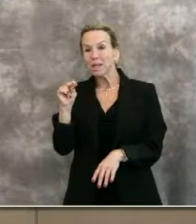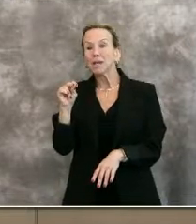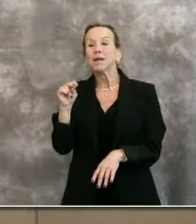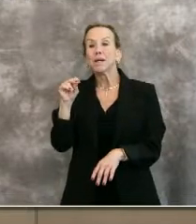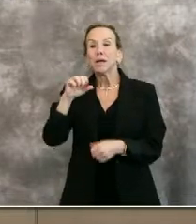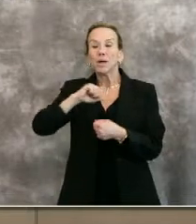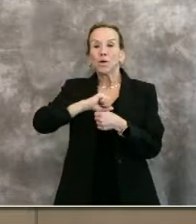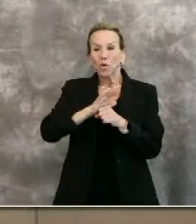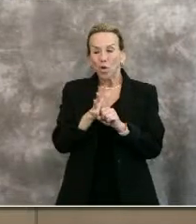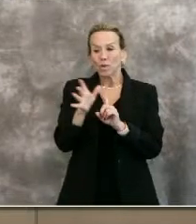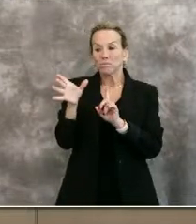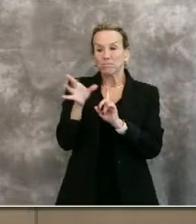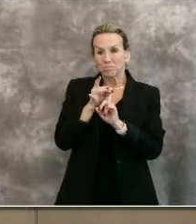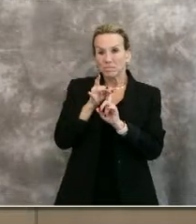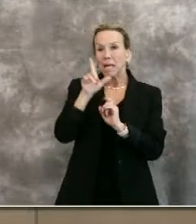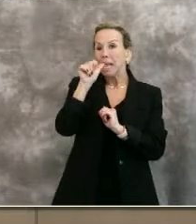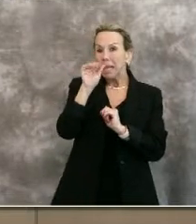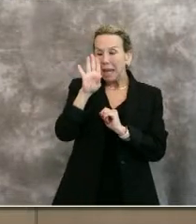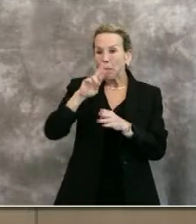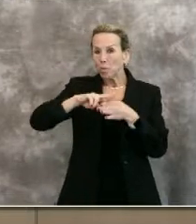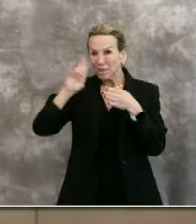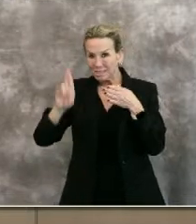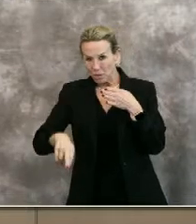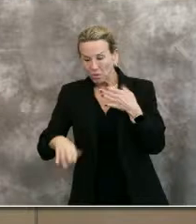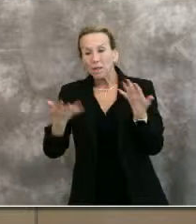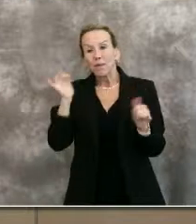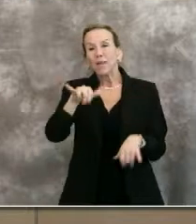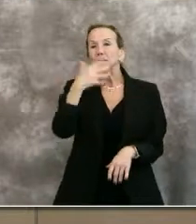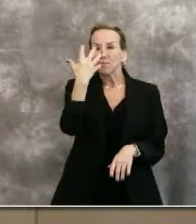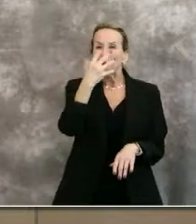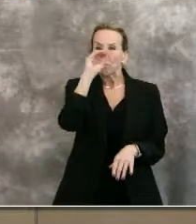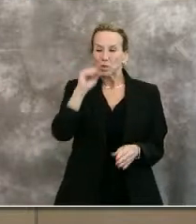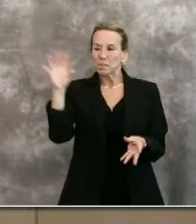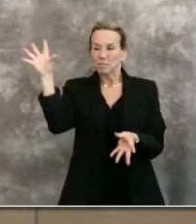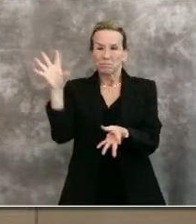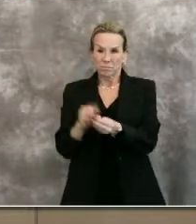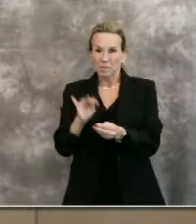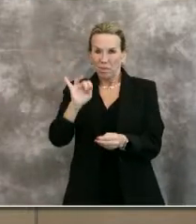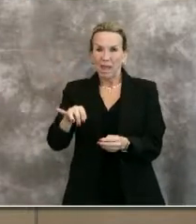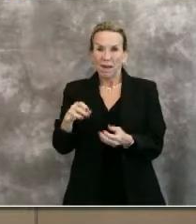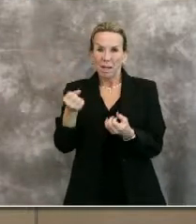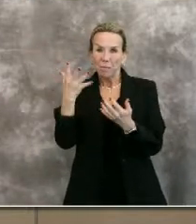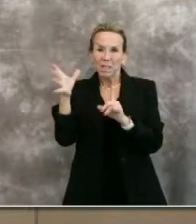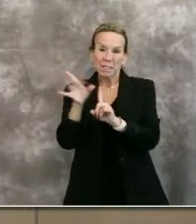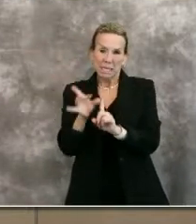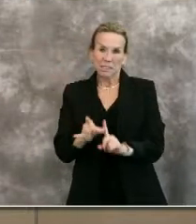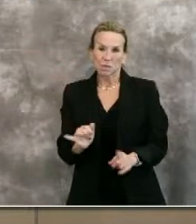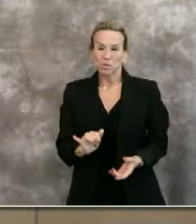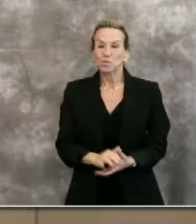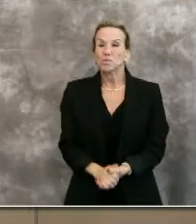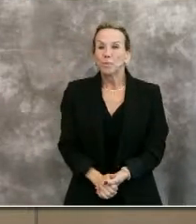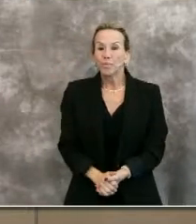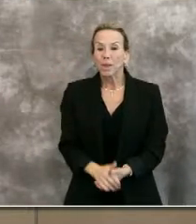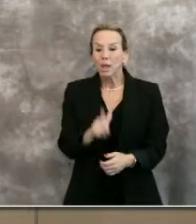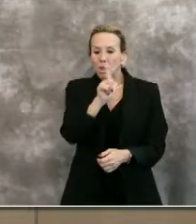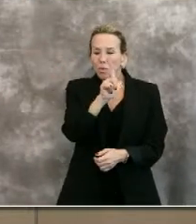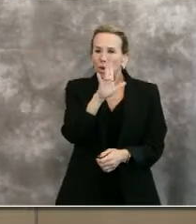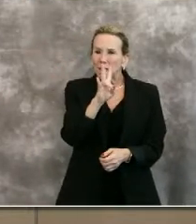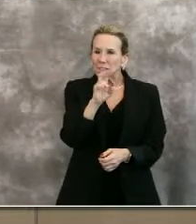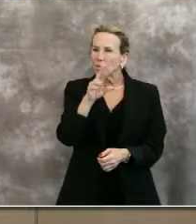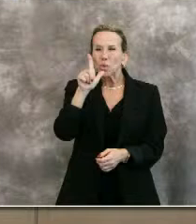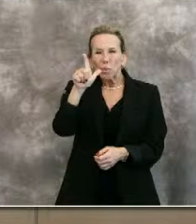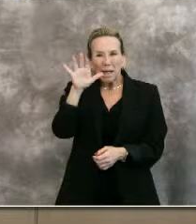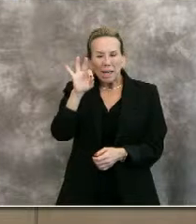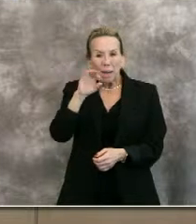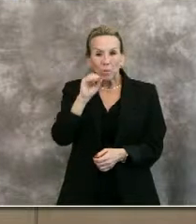COVID-19 lab test results, which is 5% of the total COVID-19 cases. 27 or 29% of